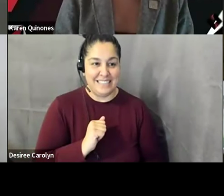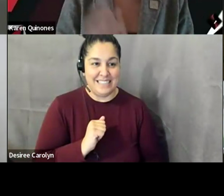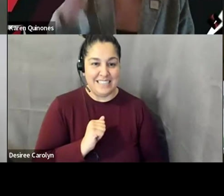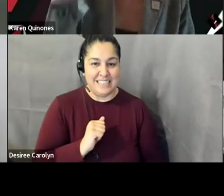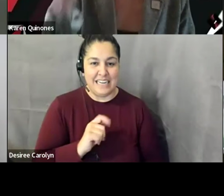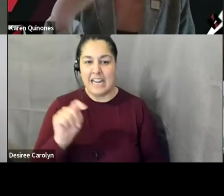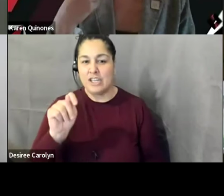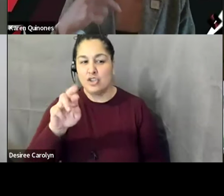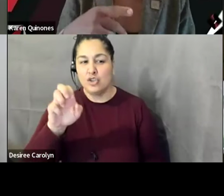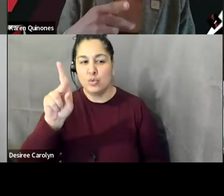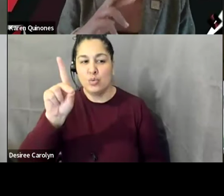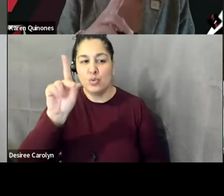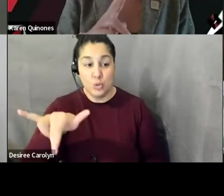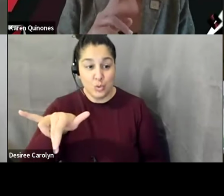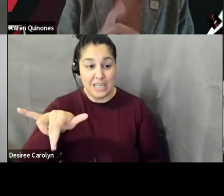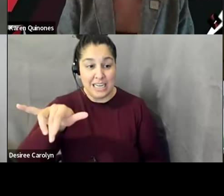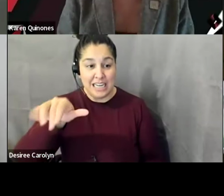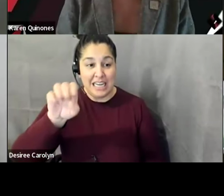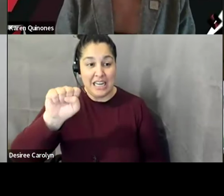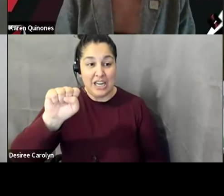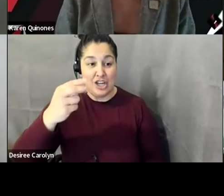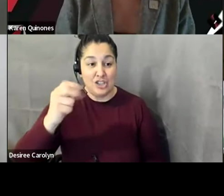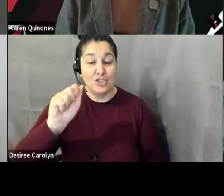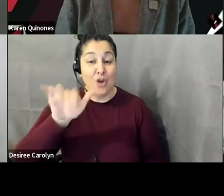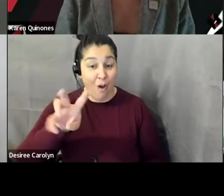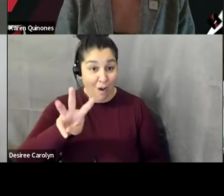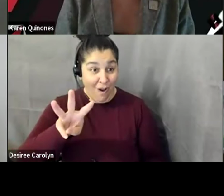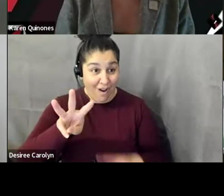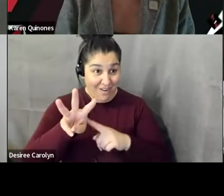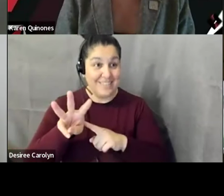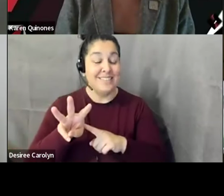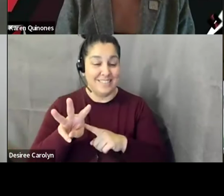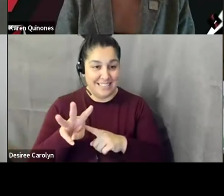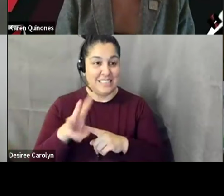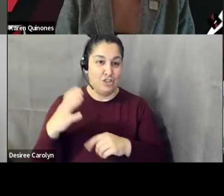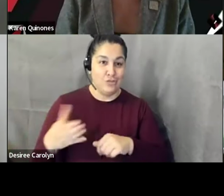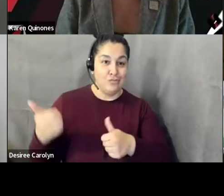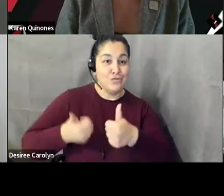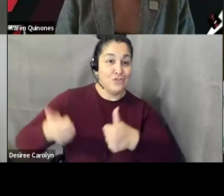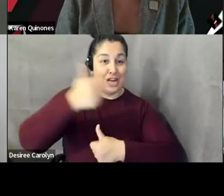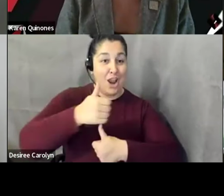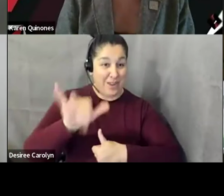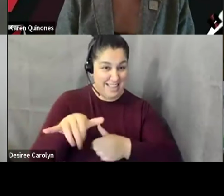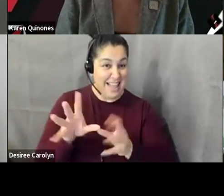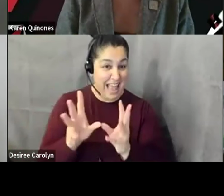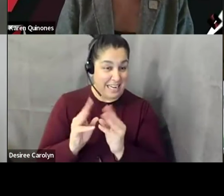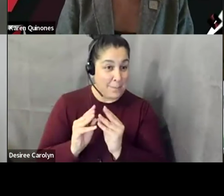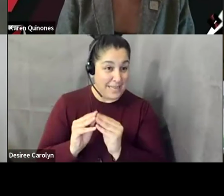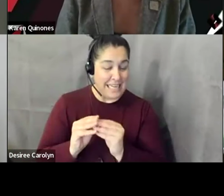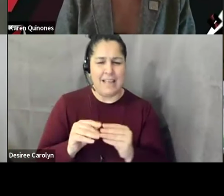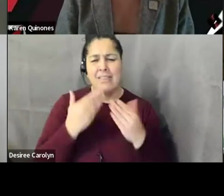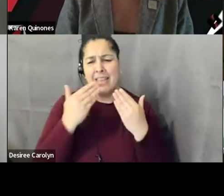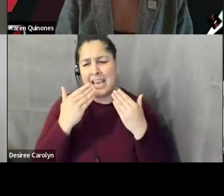And Trudy Shaw, who is chairing that committee. So thank you everyone for your very valuable volunteer